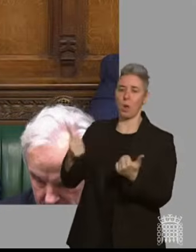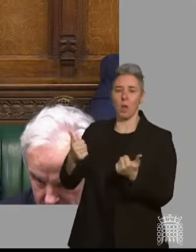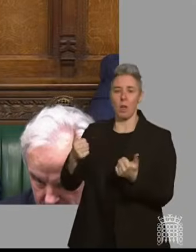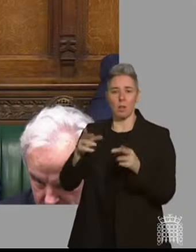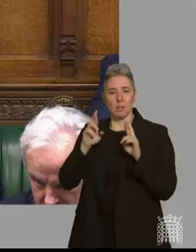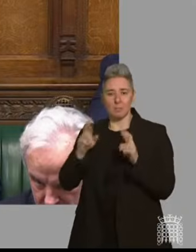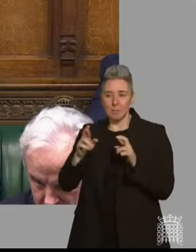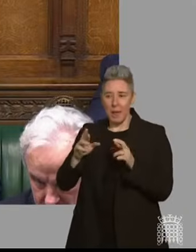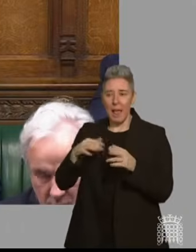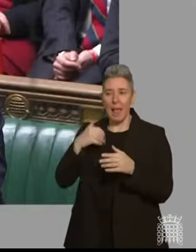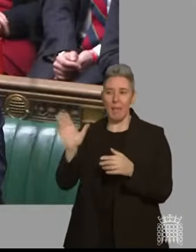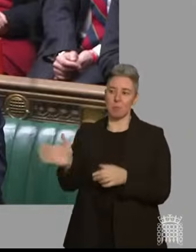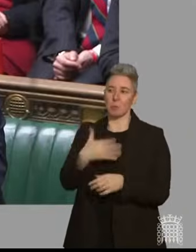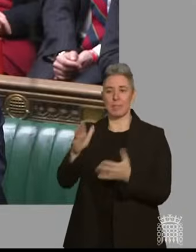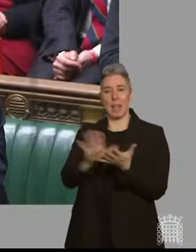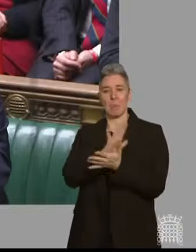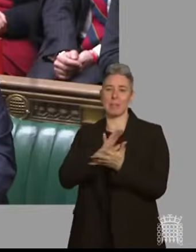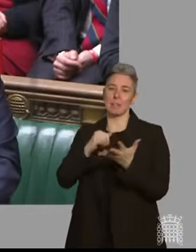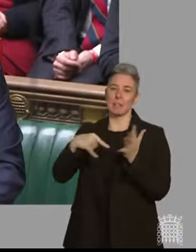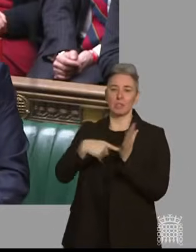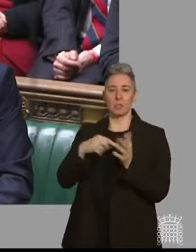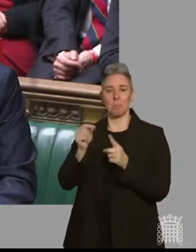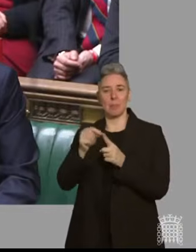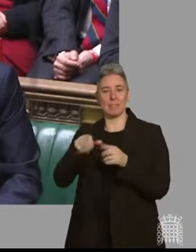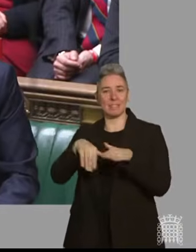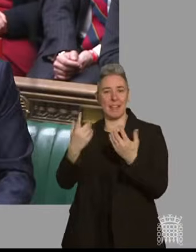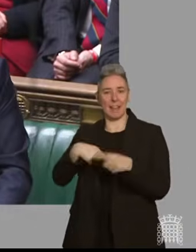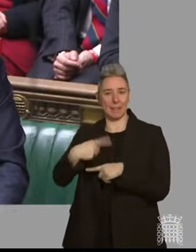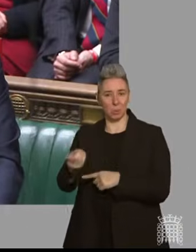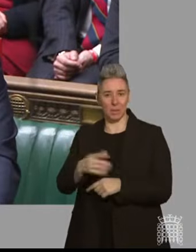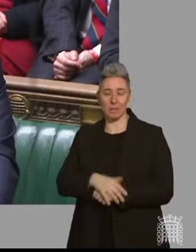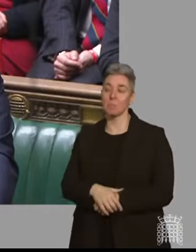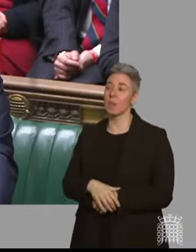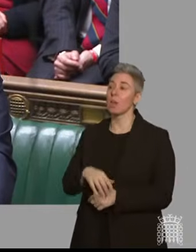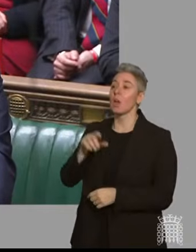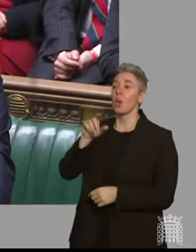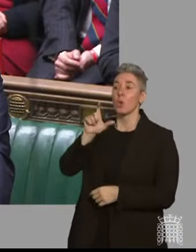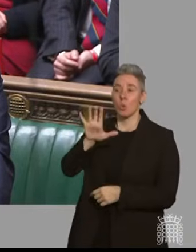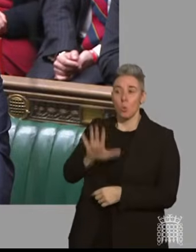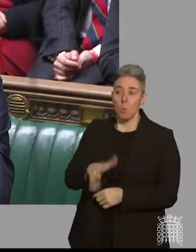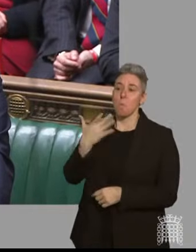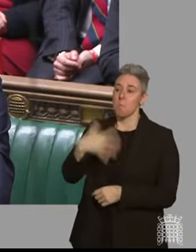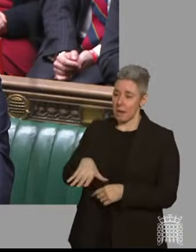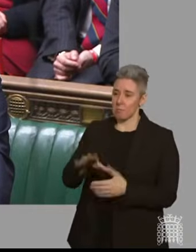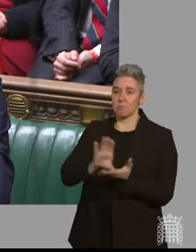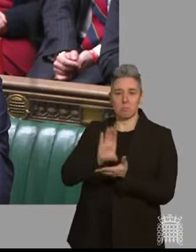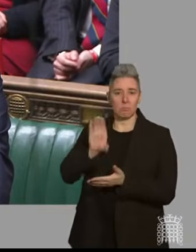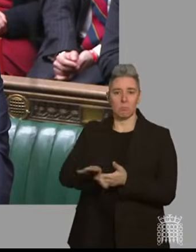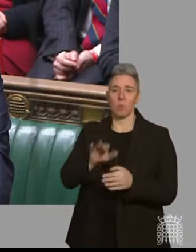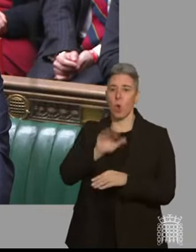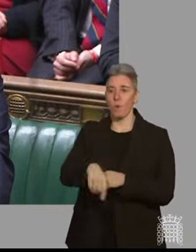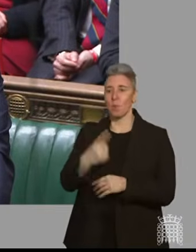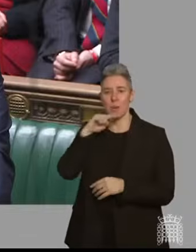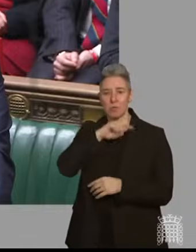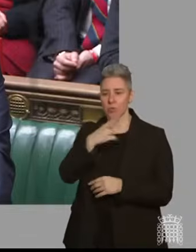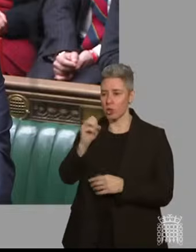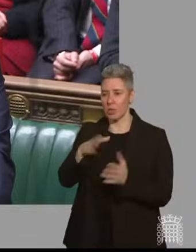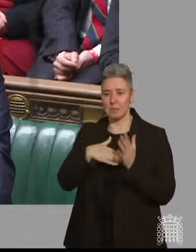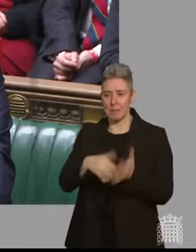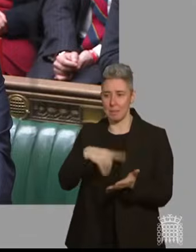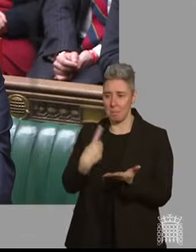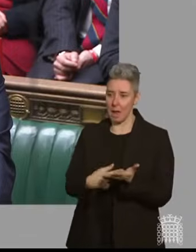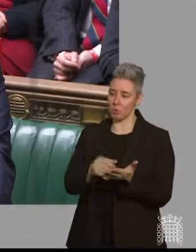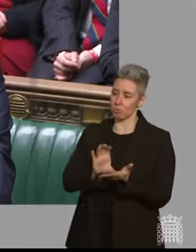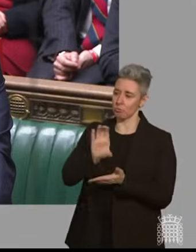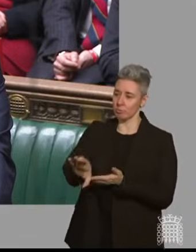Now, Cornwall has been awarded over £130 million to deliver, I think, 100 different projects across the county through the UK